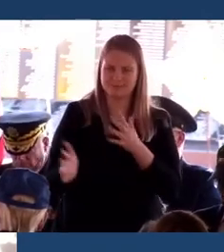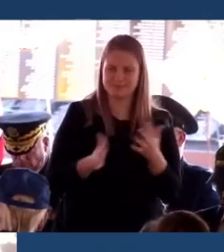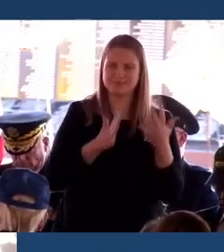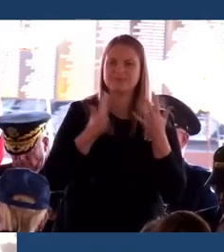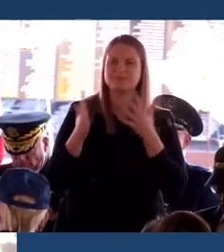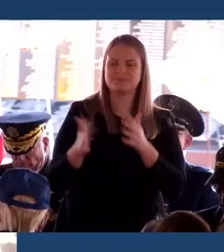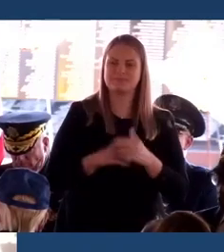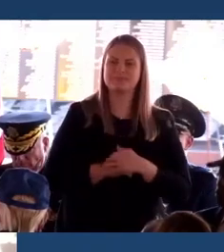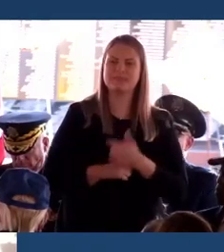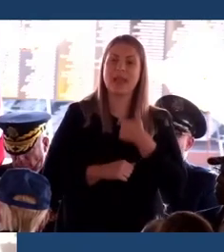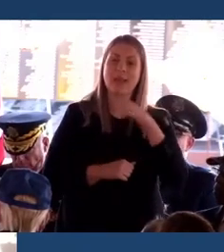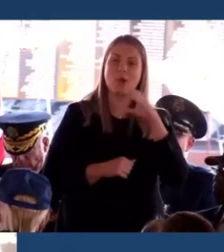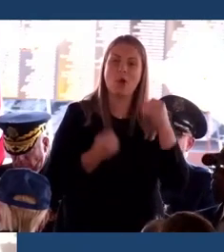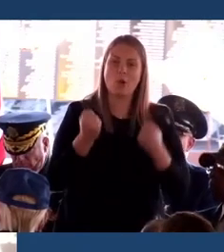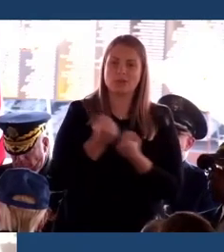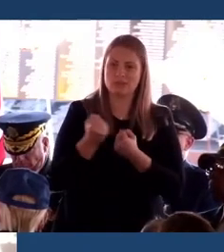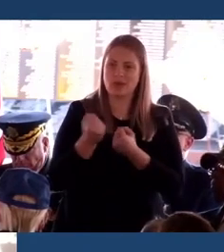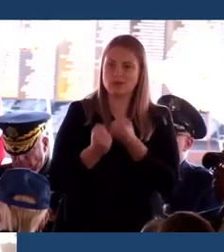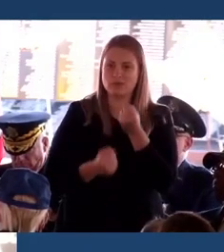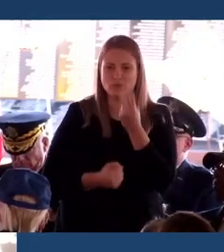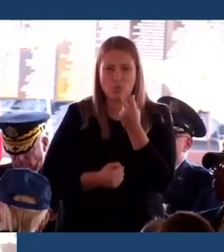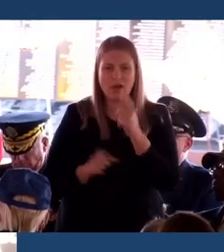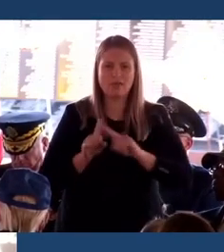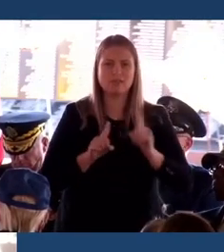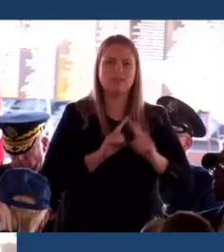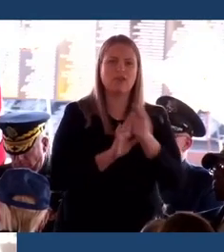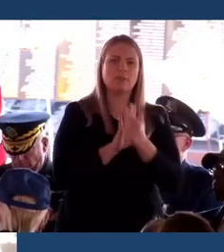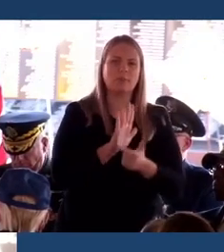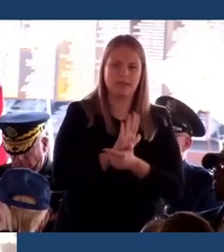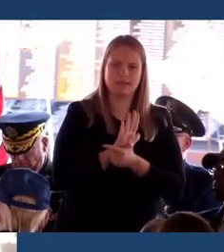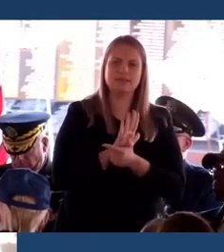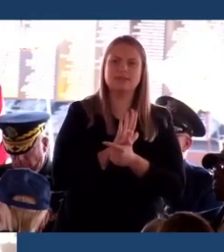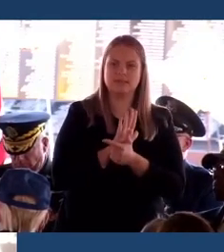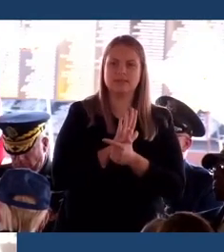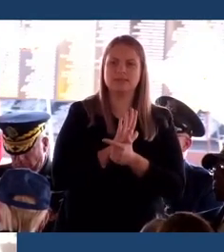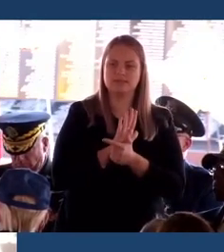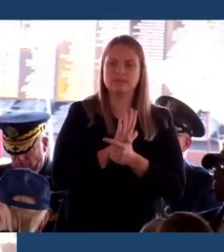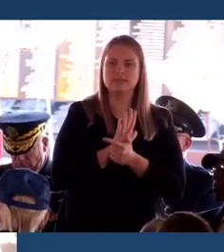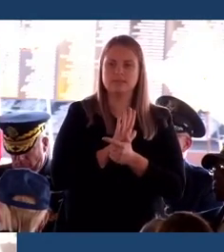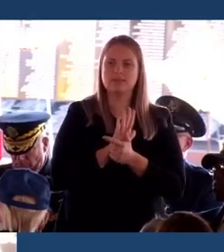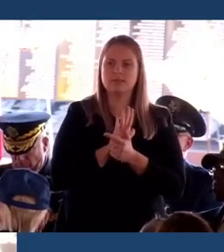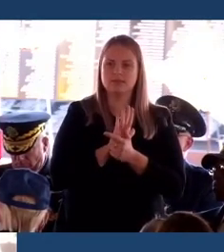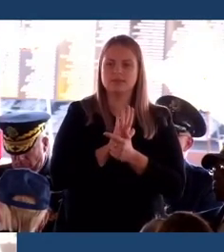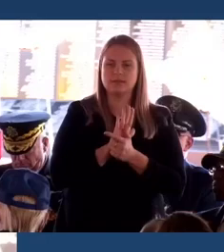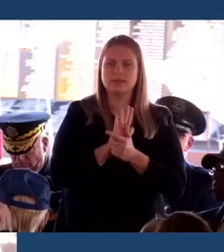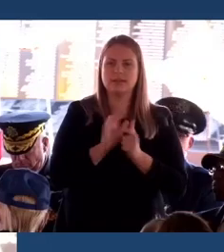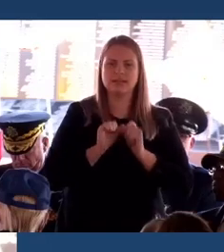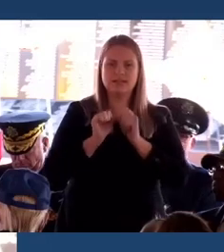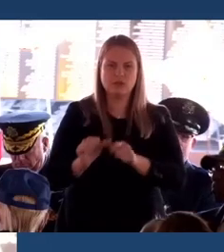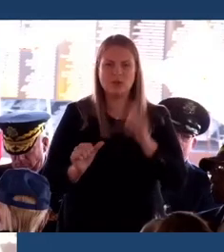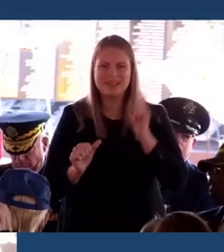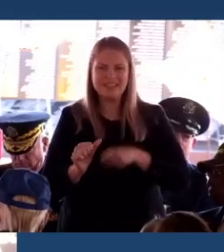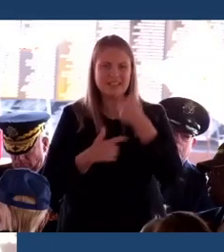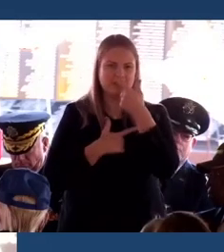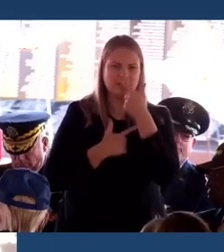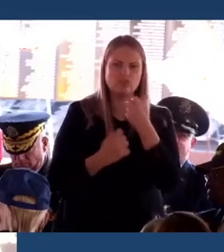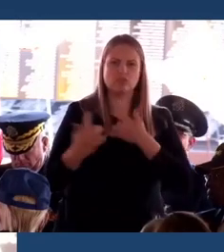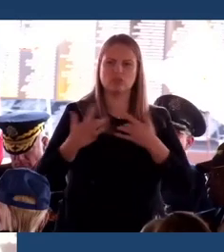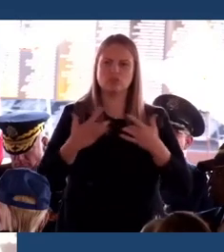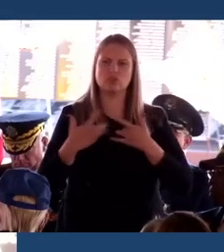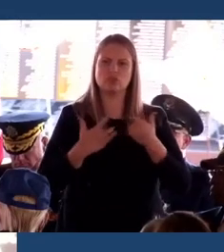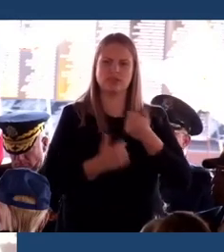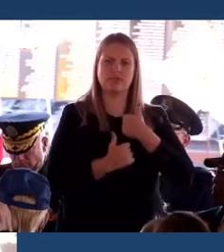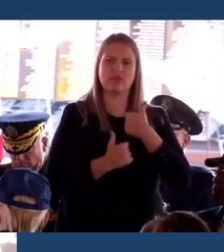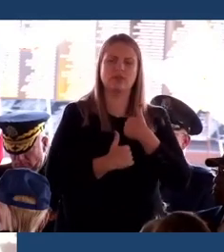I'm a co-sponsor of 12 different bills advancing the needs and the interests and the concerns of veterans. And I'd